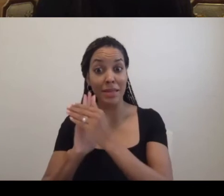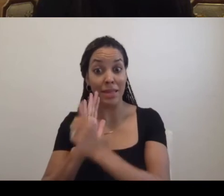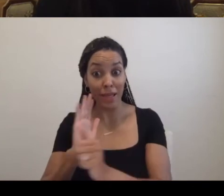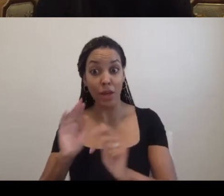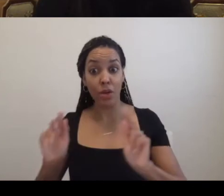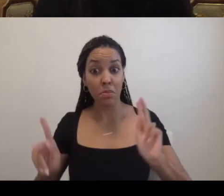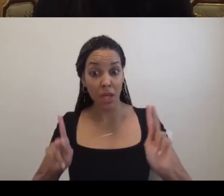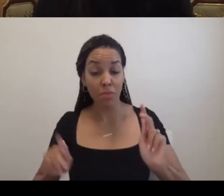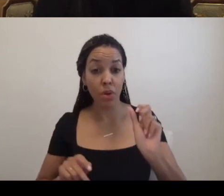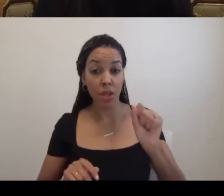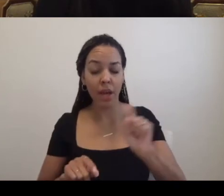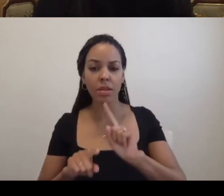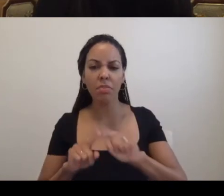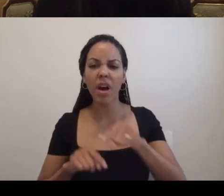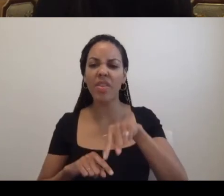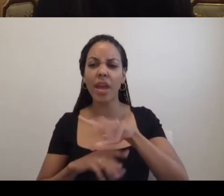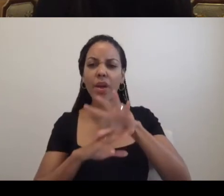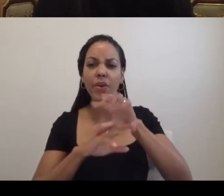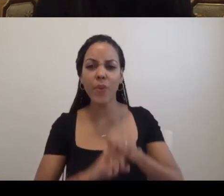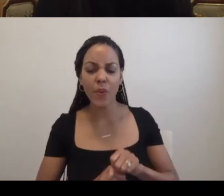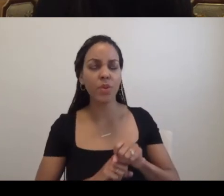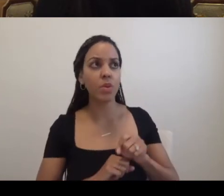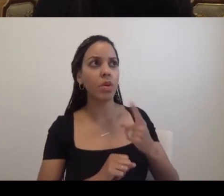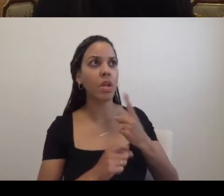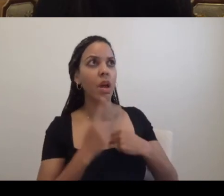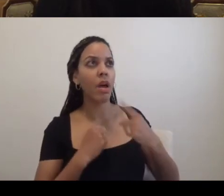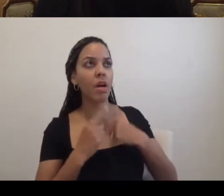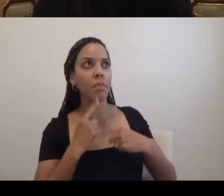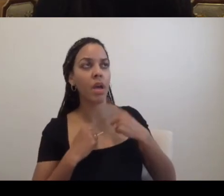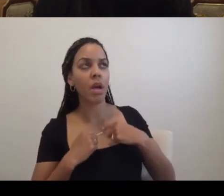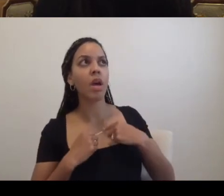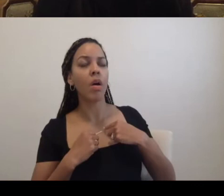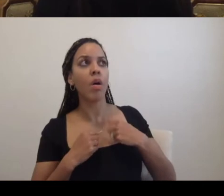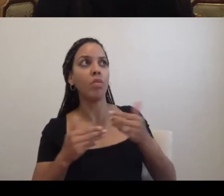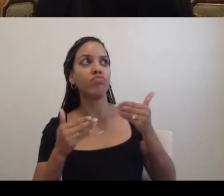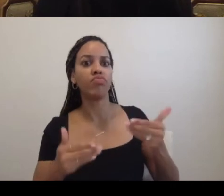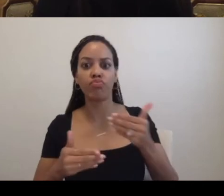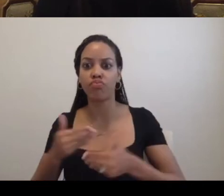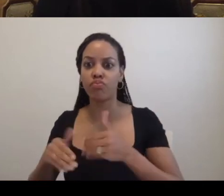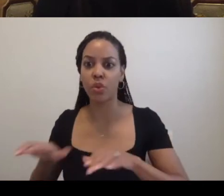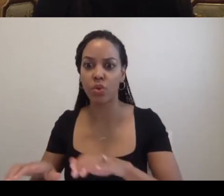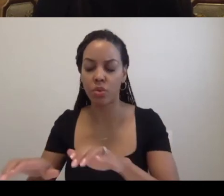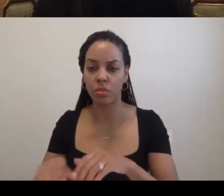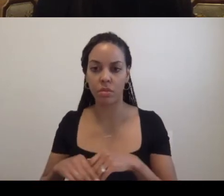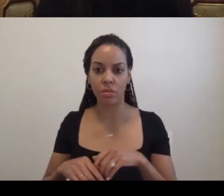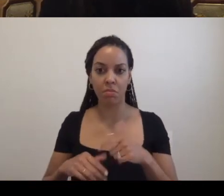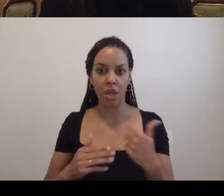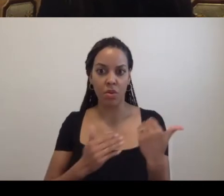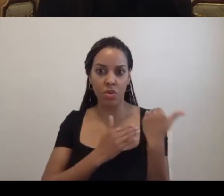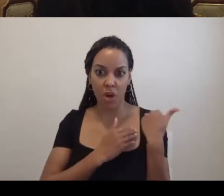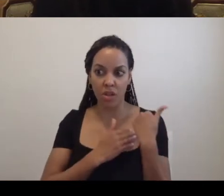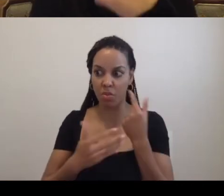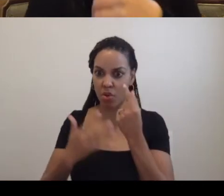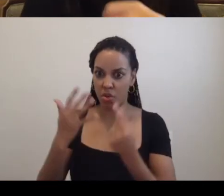But they're used to being told, this is your task today. Go here, do this, do that,